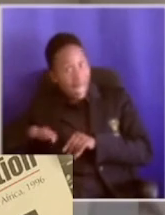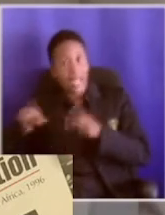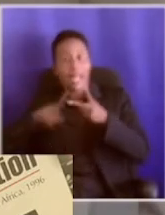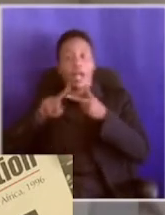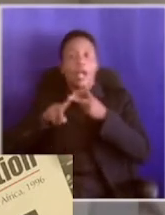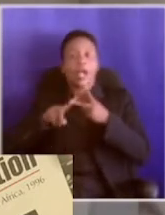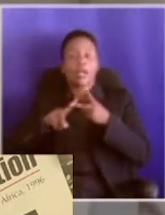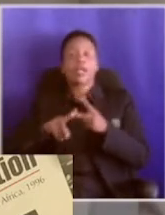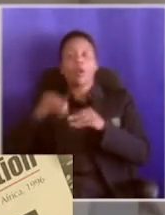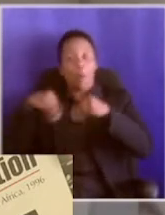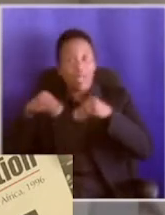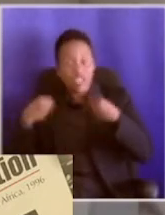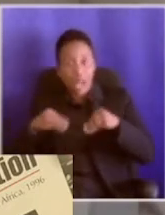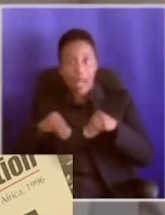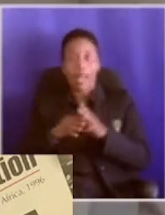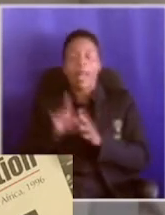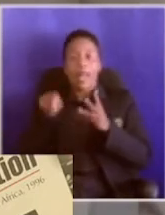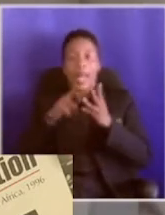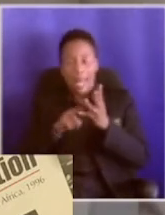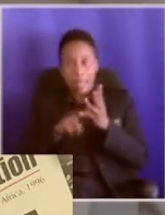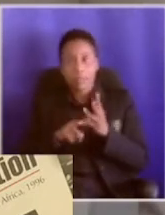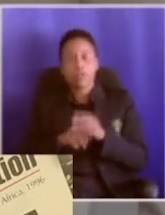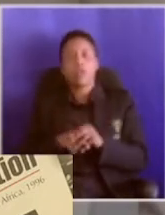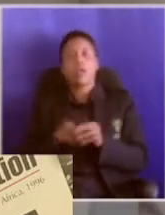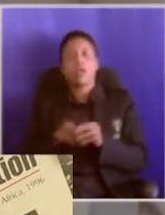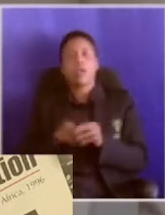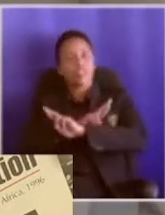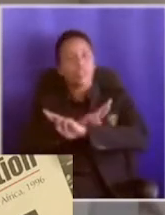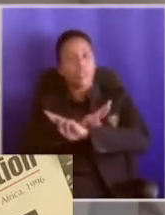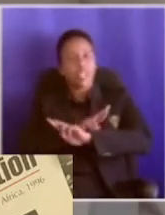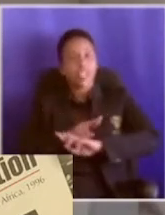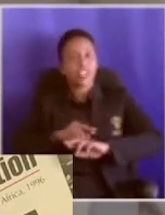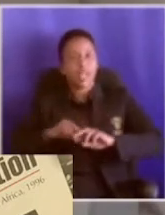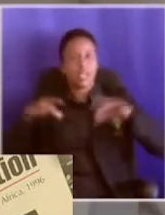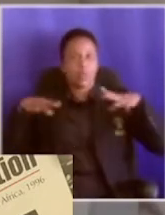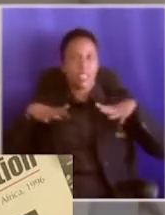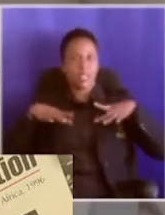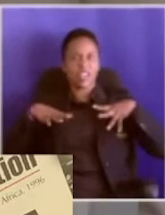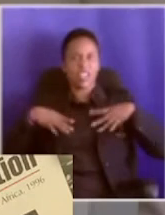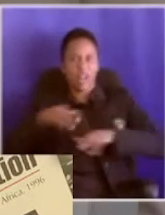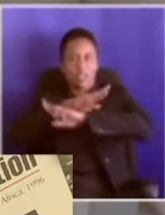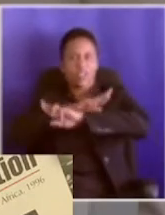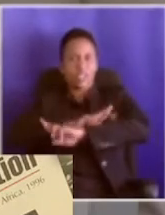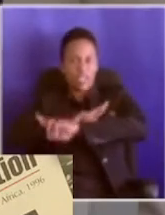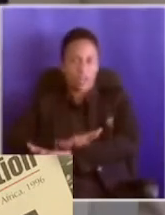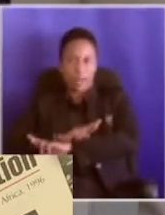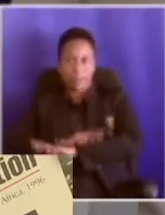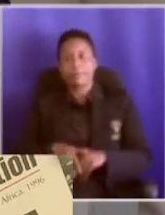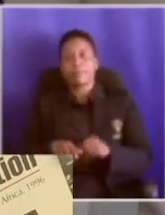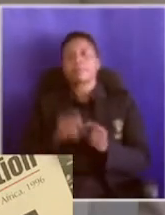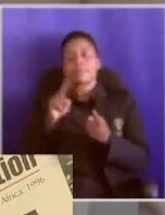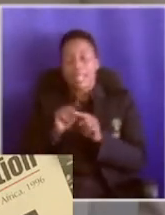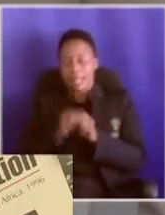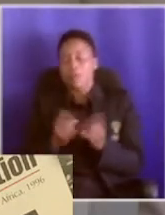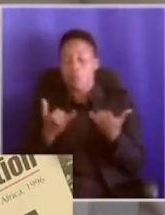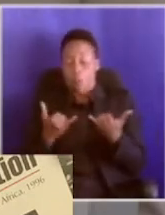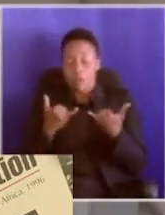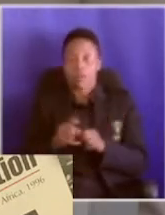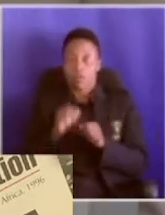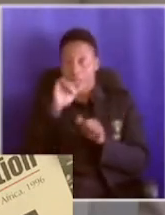and recreational land to cater for the rapid urbanization that is a characteristic of our modern